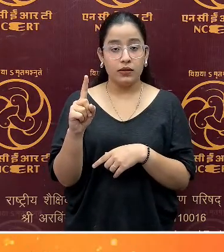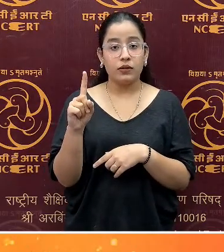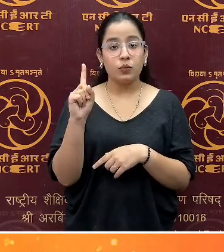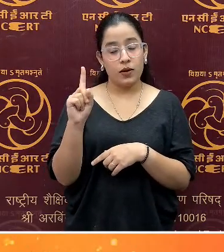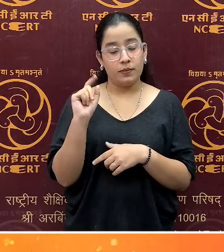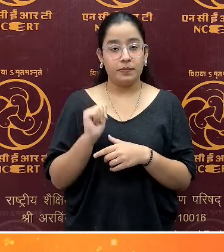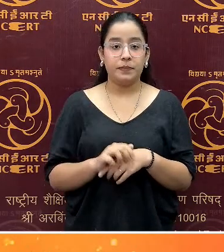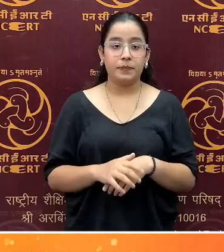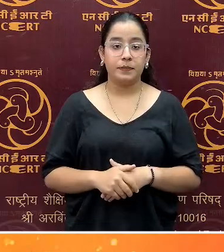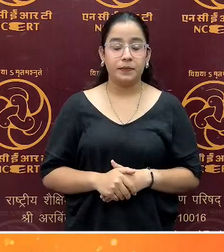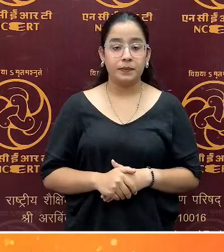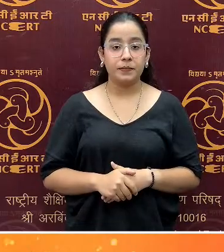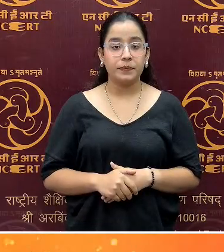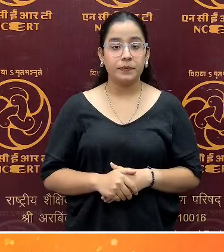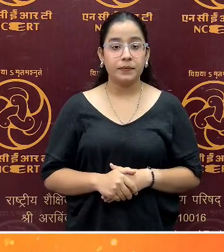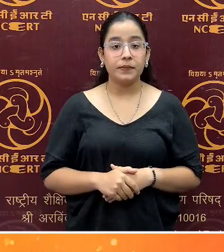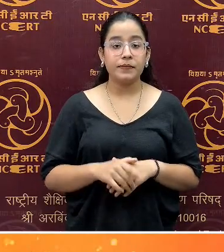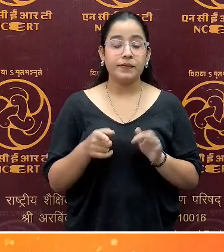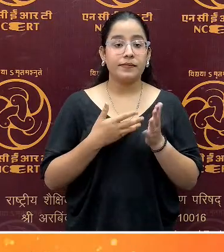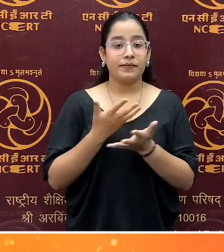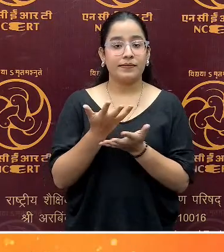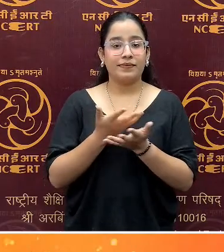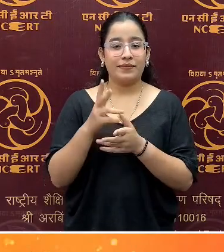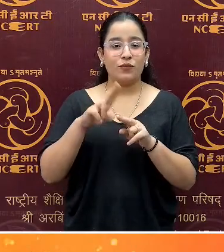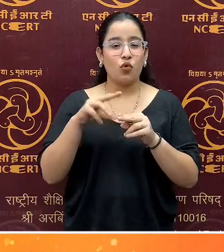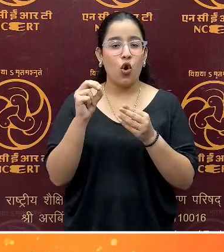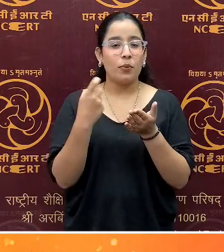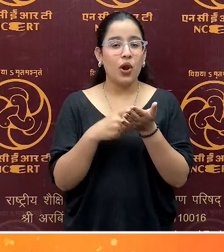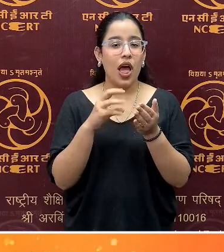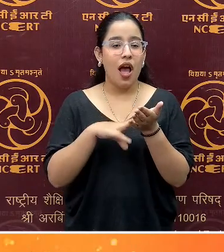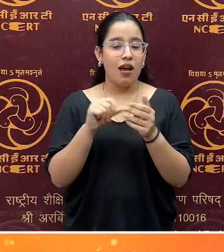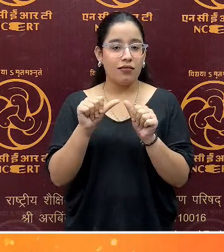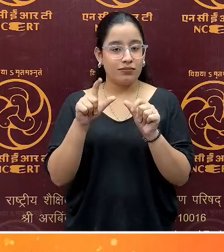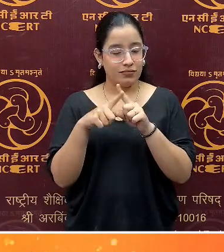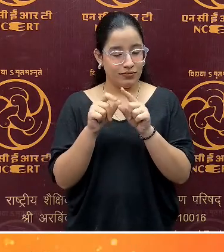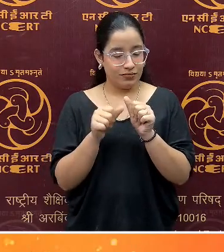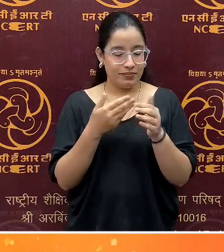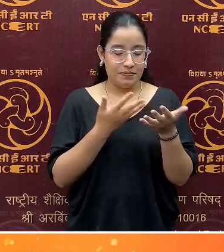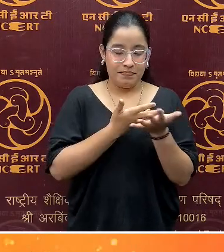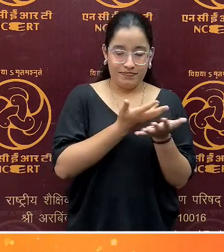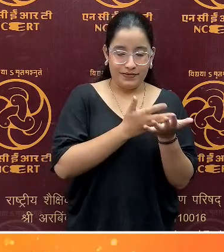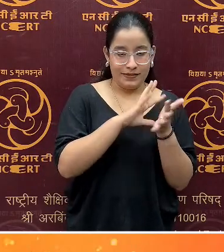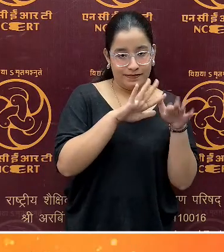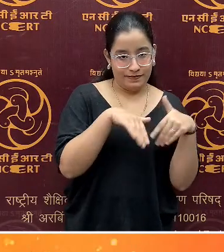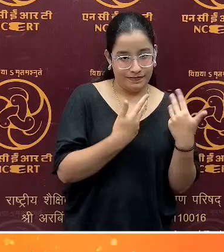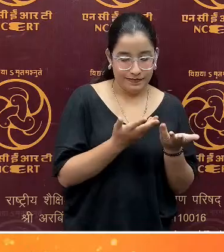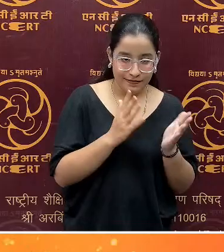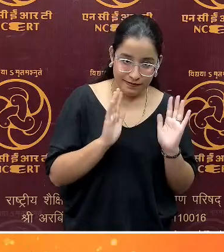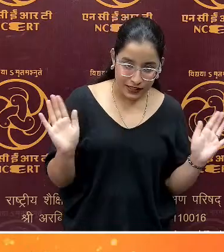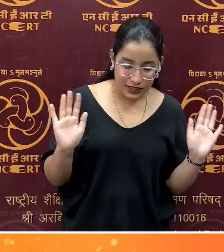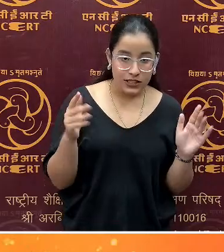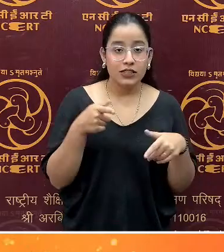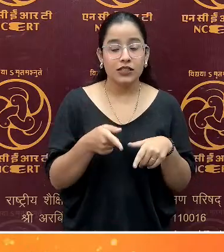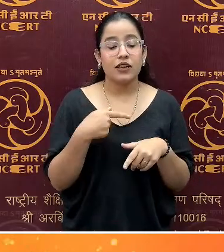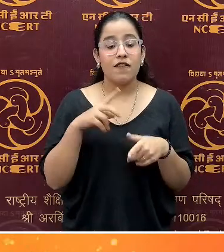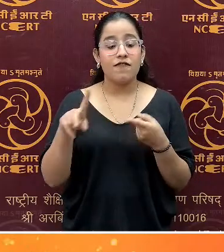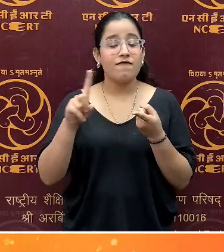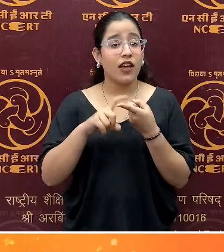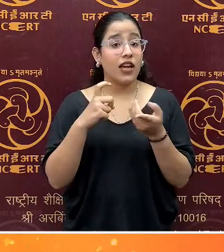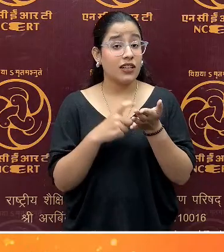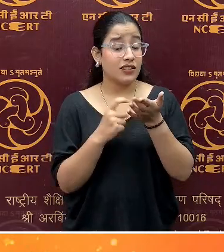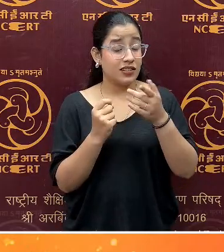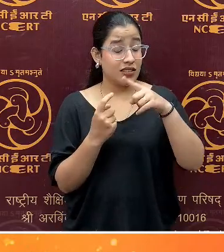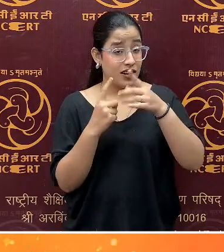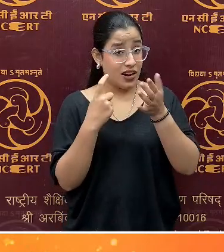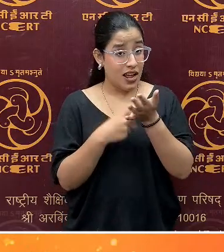1. So we discussed this formula before. Remember, I had given this formula before. That is, any vector, any unit